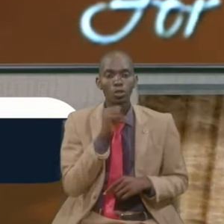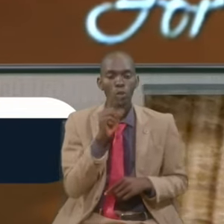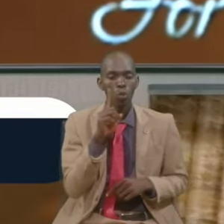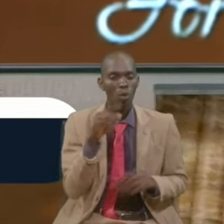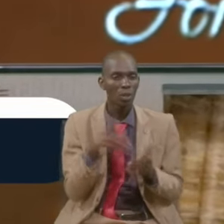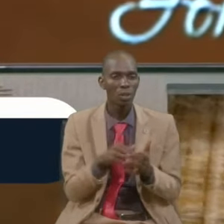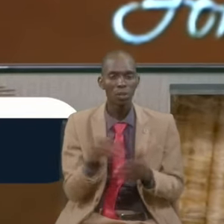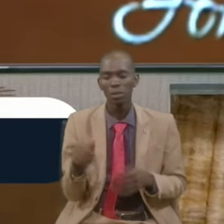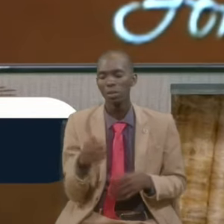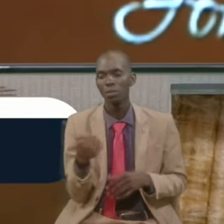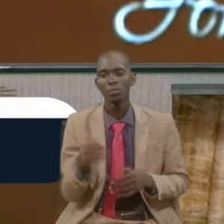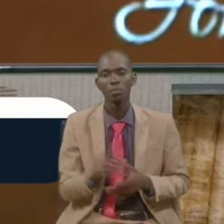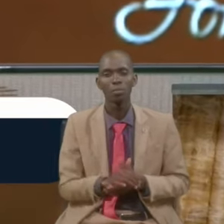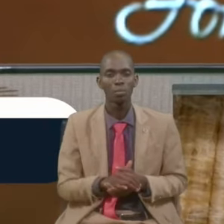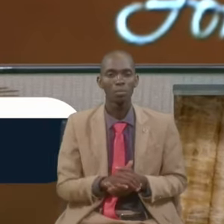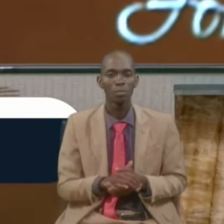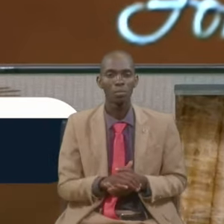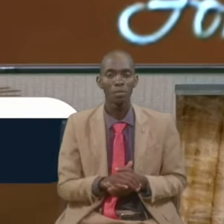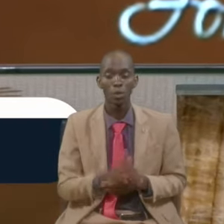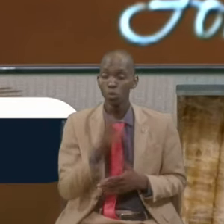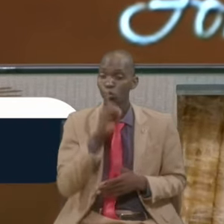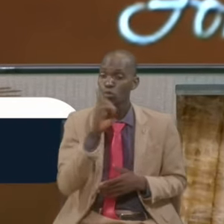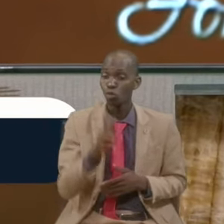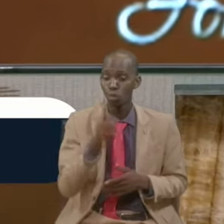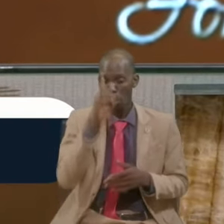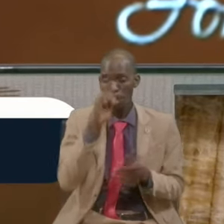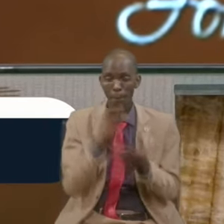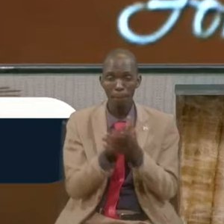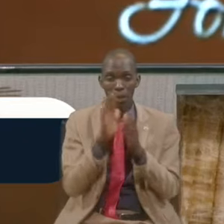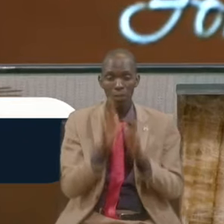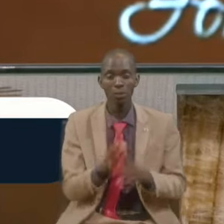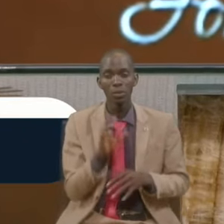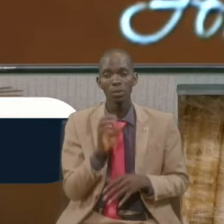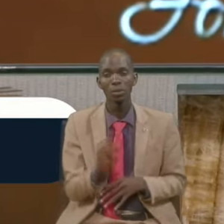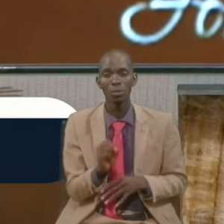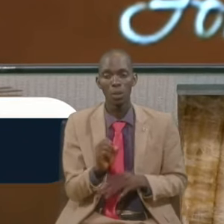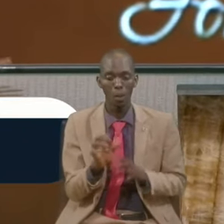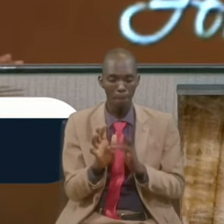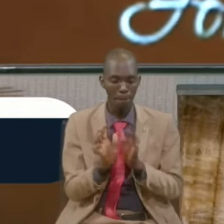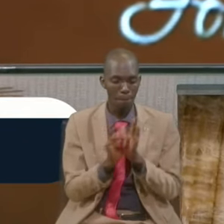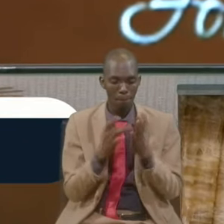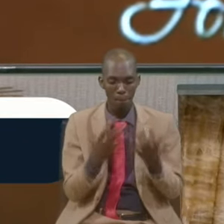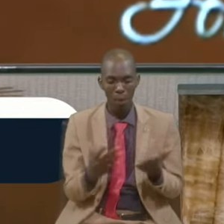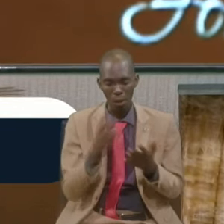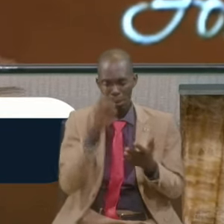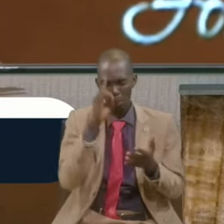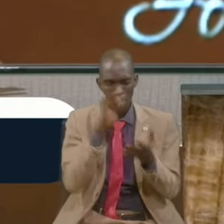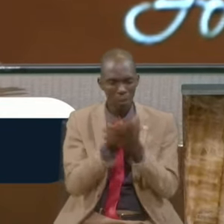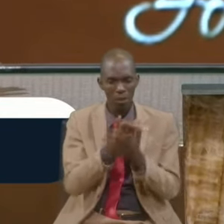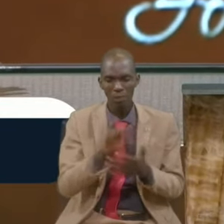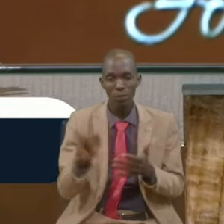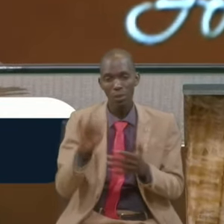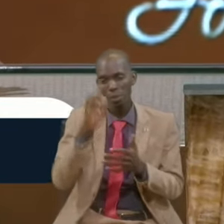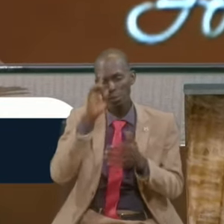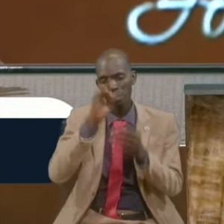another. True believers, Bible believing